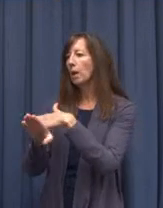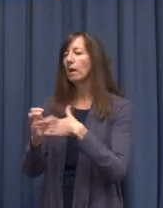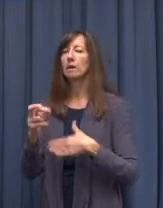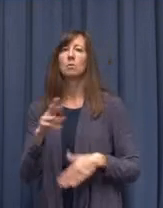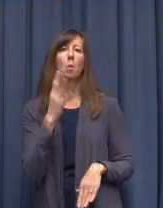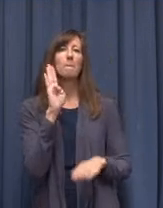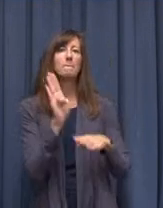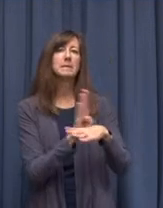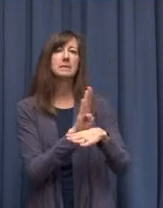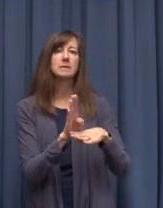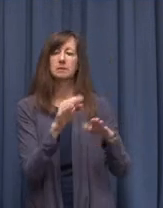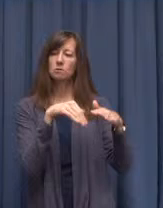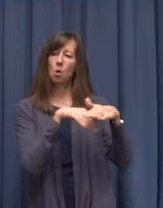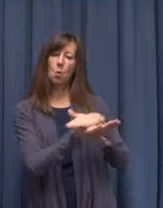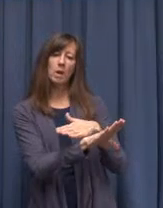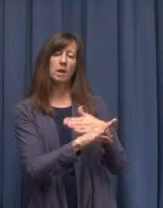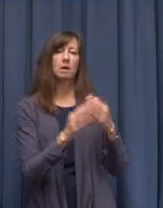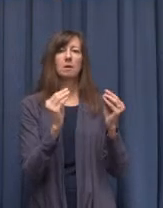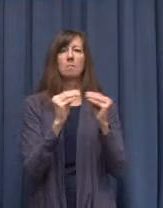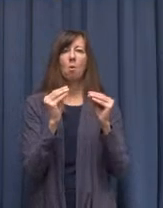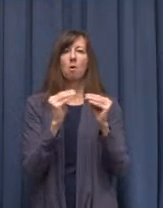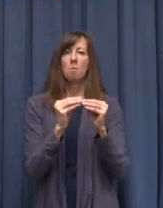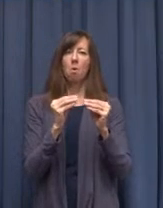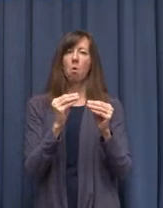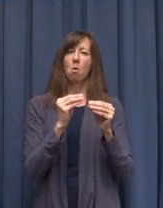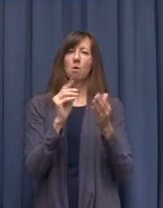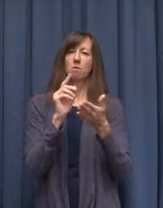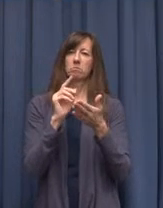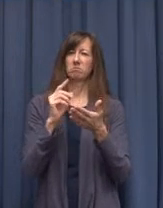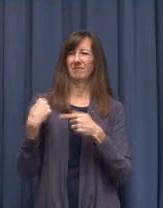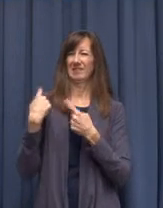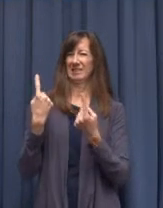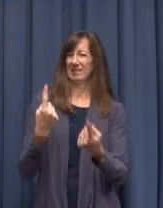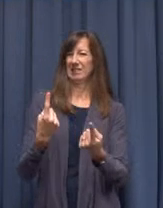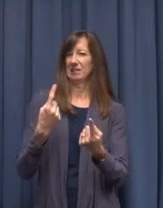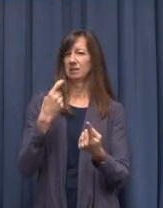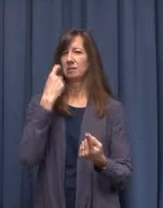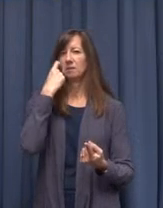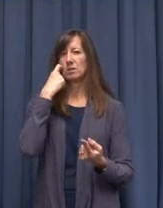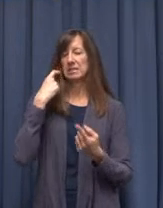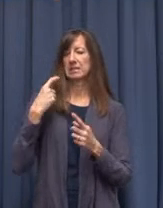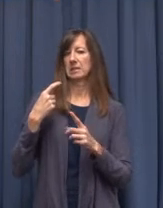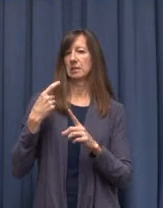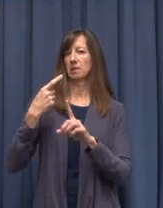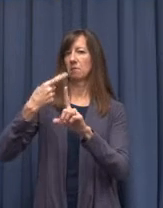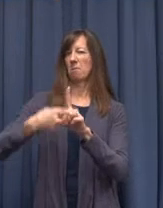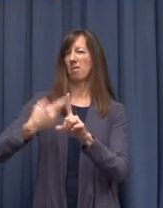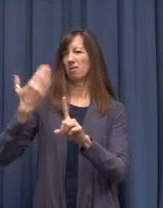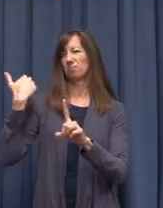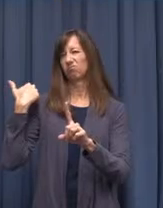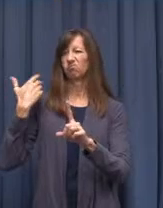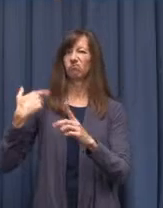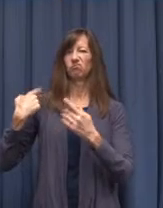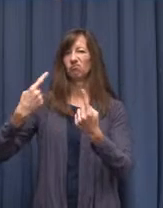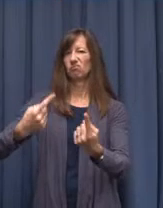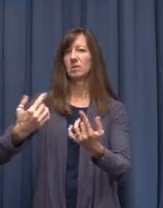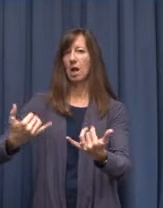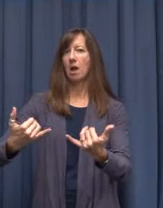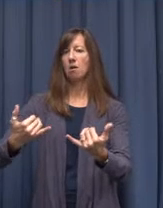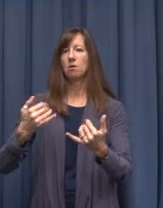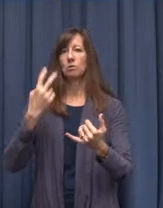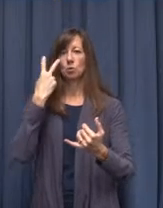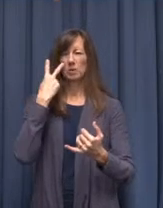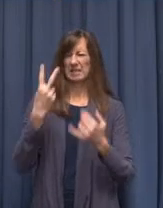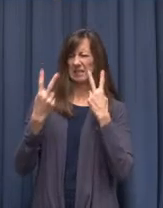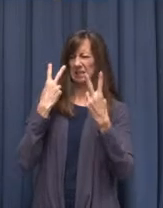more in the last few weeks and even month or two, you'll see groups of folks sitting together without masks on. That